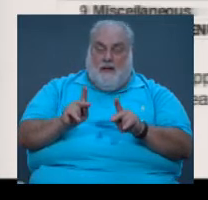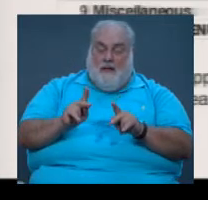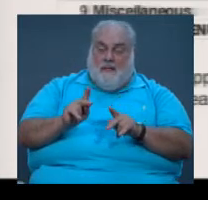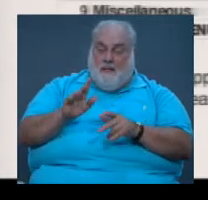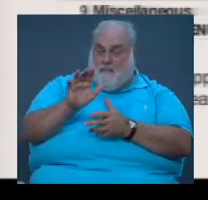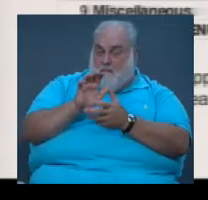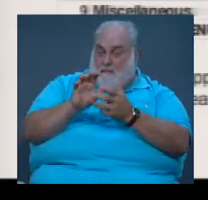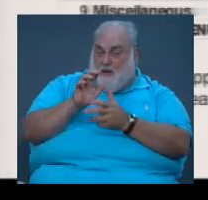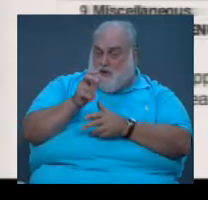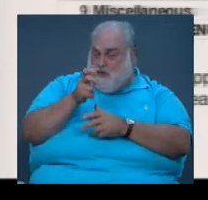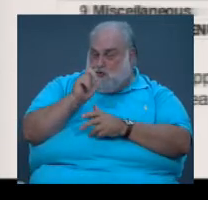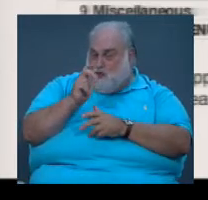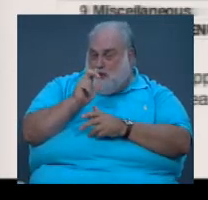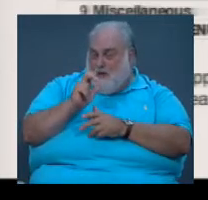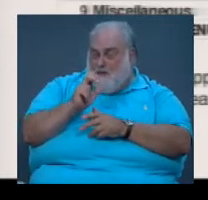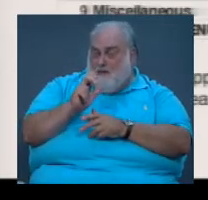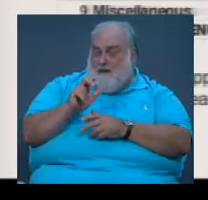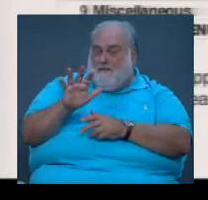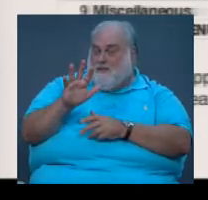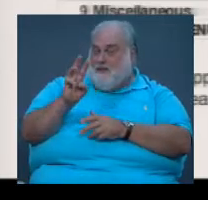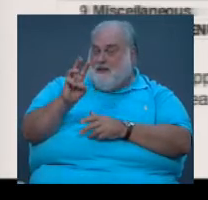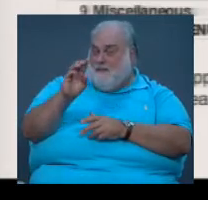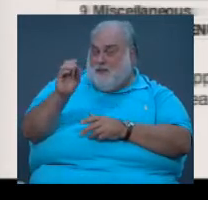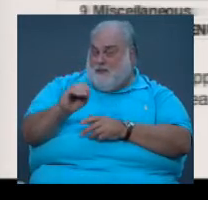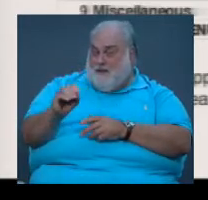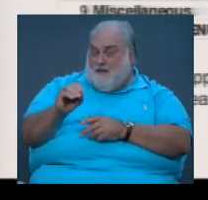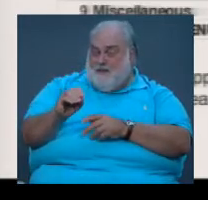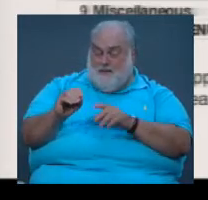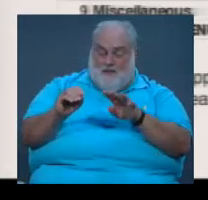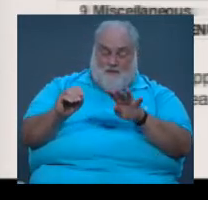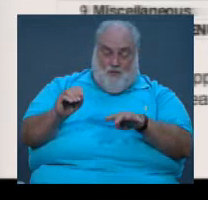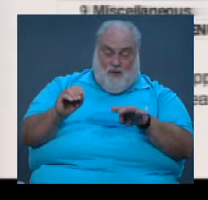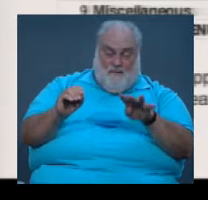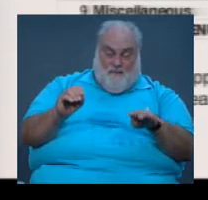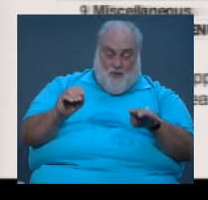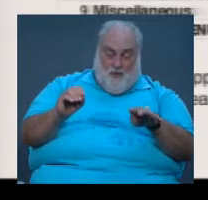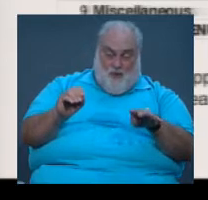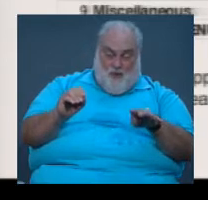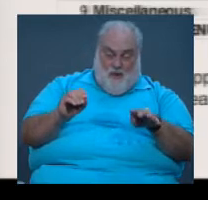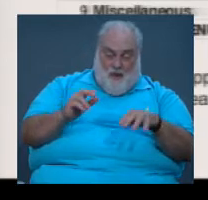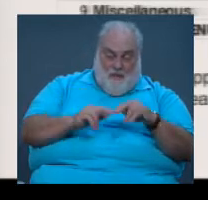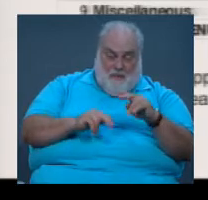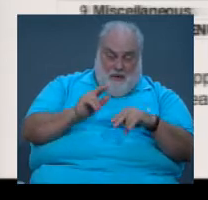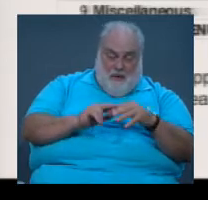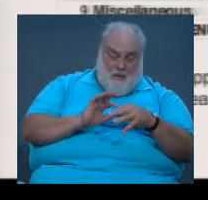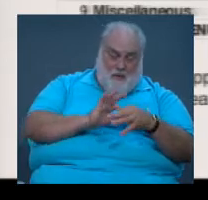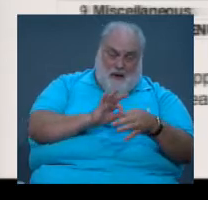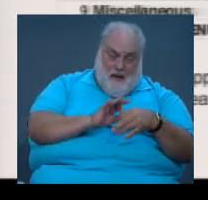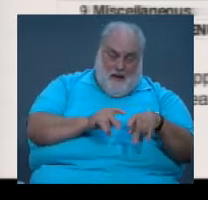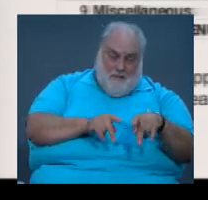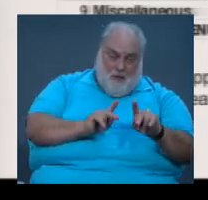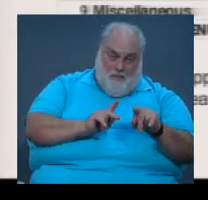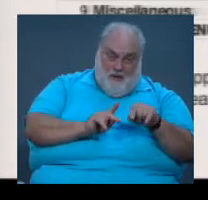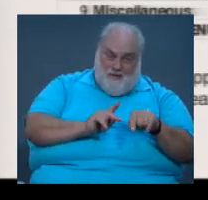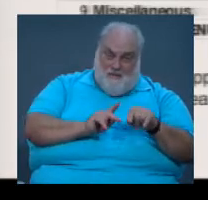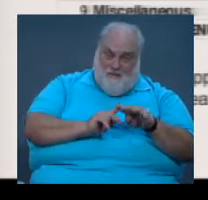mixed drinks had been collected. We're only at 44% of the annual budget on building and related permits.